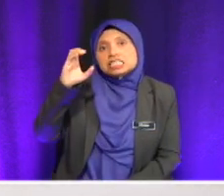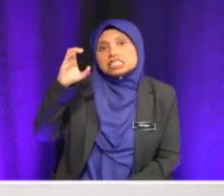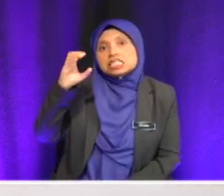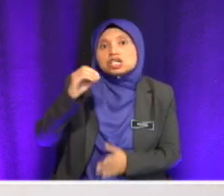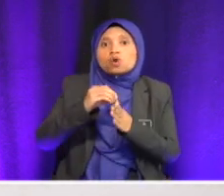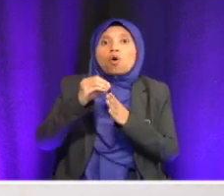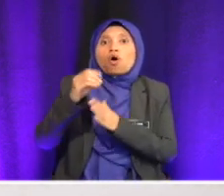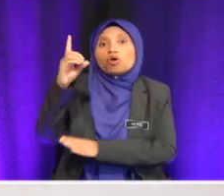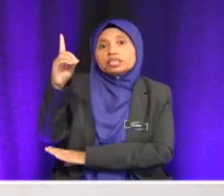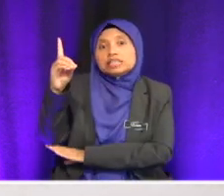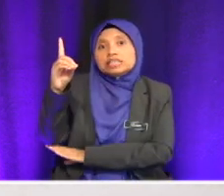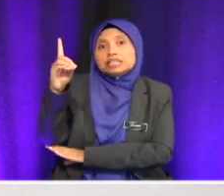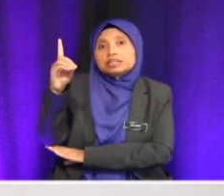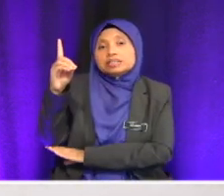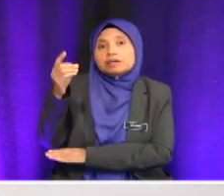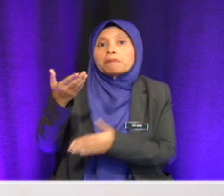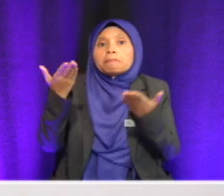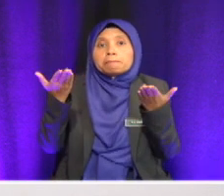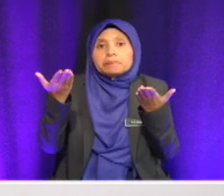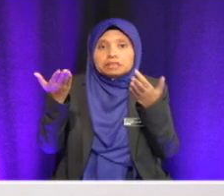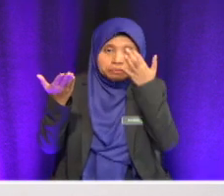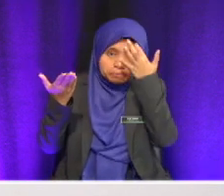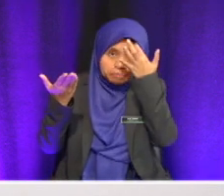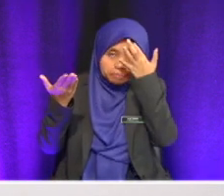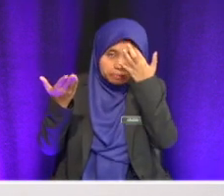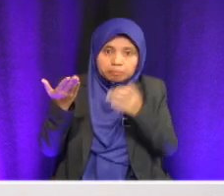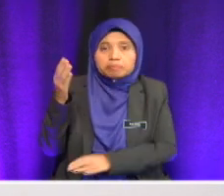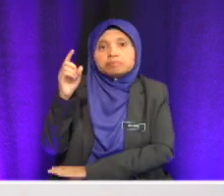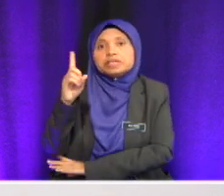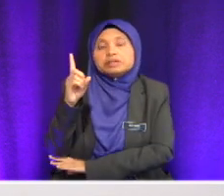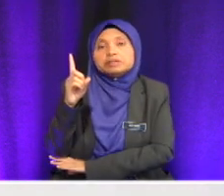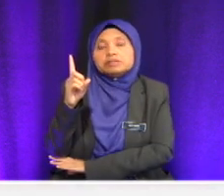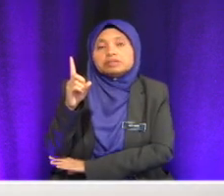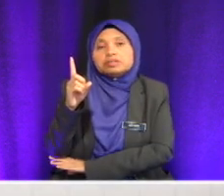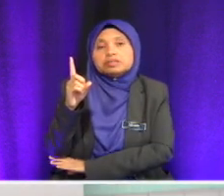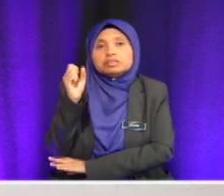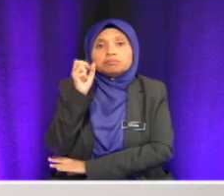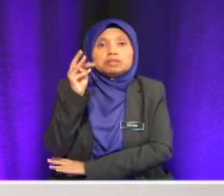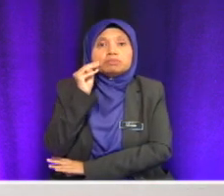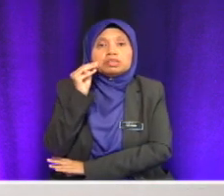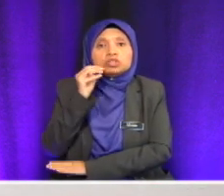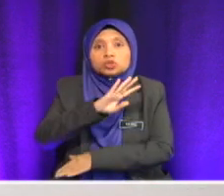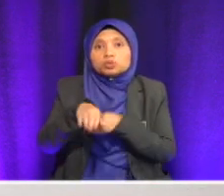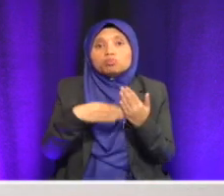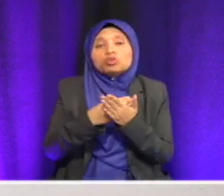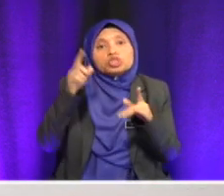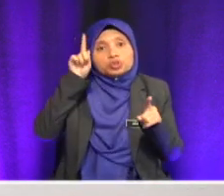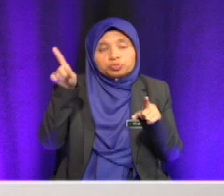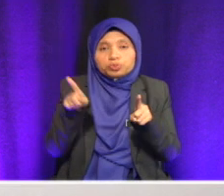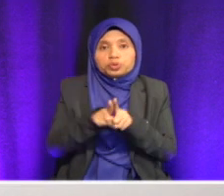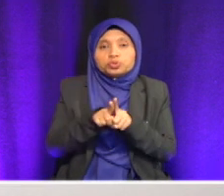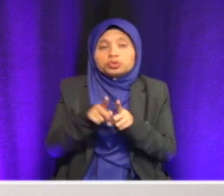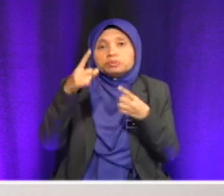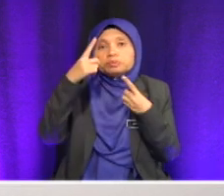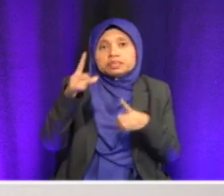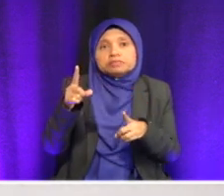your answers to the camera. So it's related to What a do you all think? dolphin. What about the rest of you? Do you agree with Shamimi? Okay, all agree. Okay, so let's check your